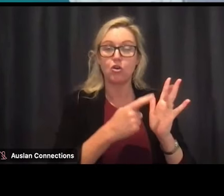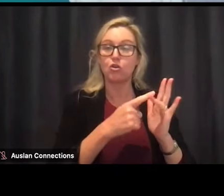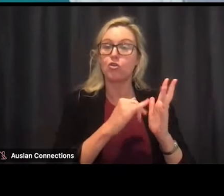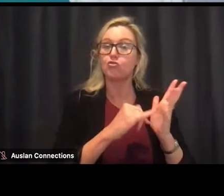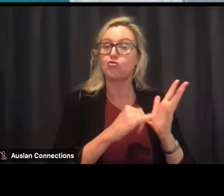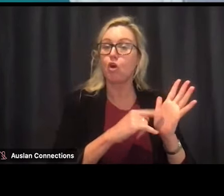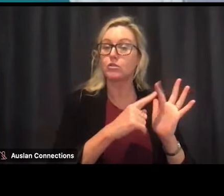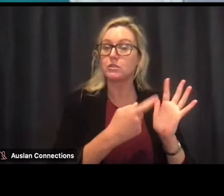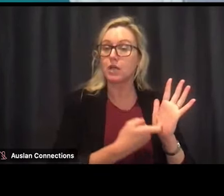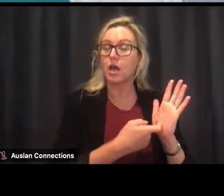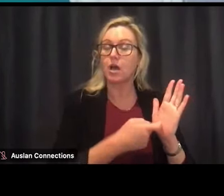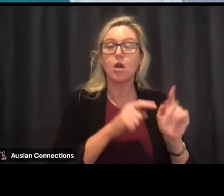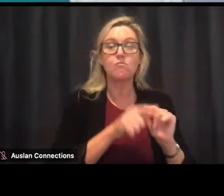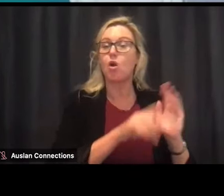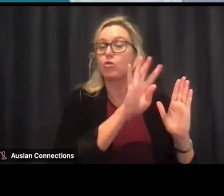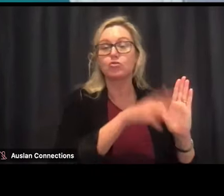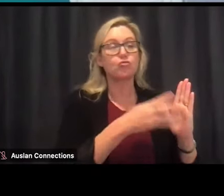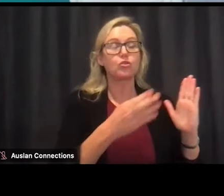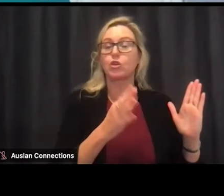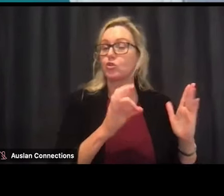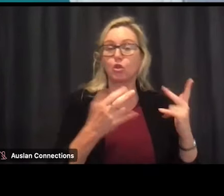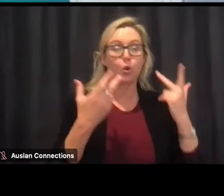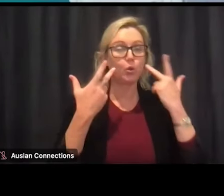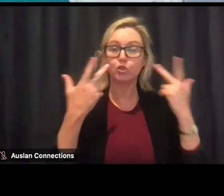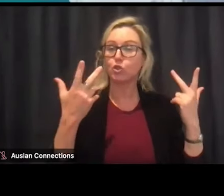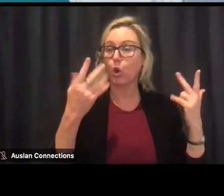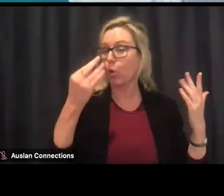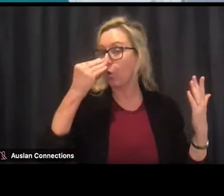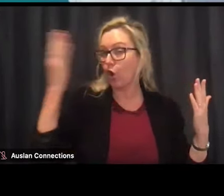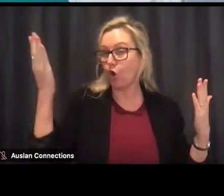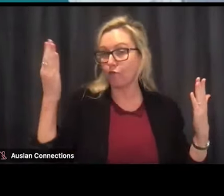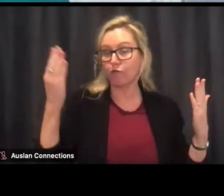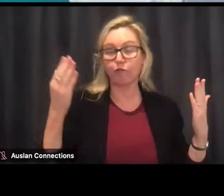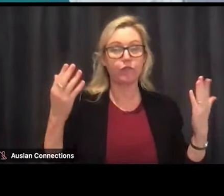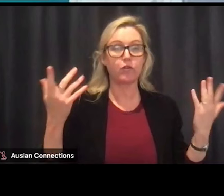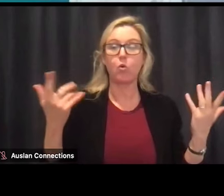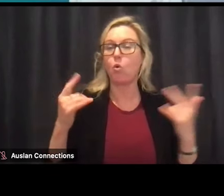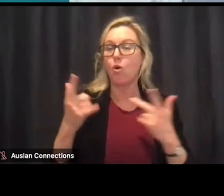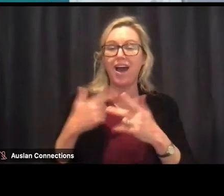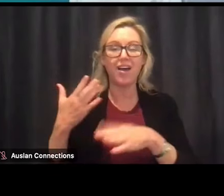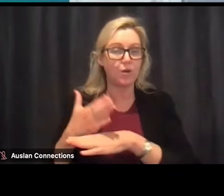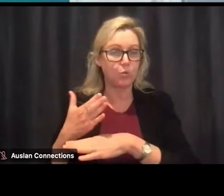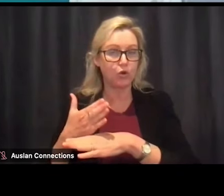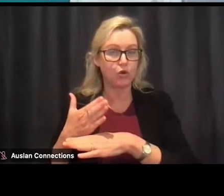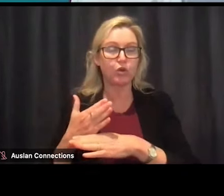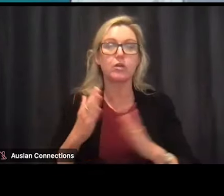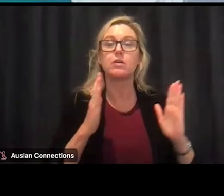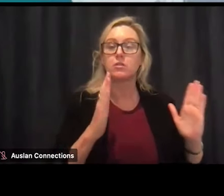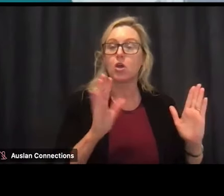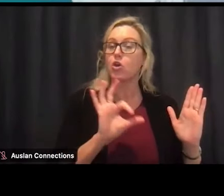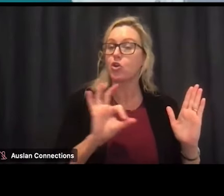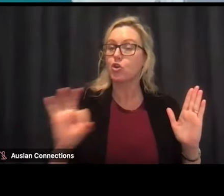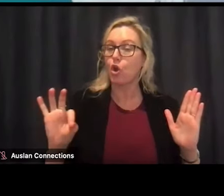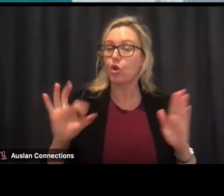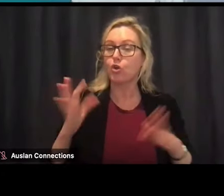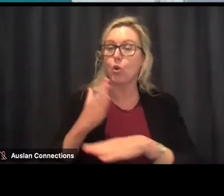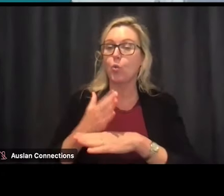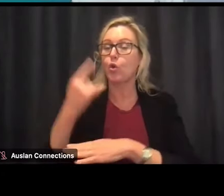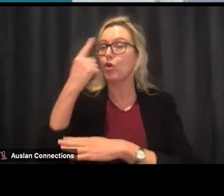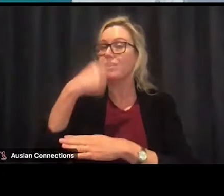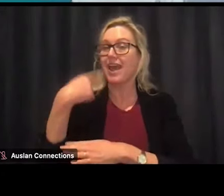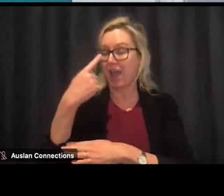speaking, most rosters don't include if anyone's not there or on leave or other things. So the non-worked hours is